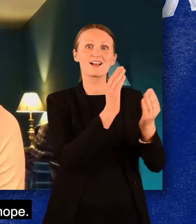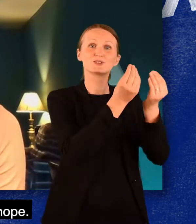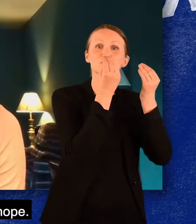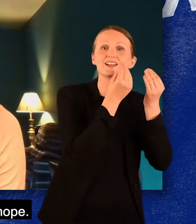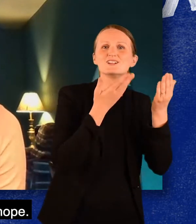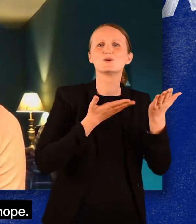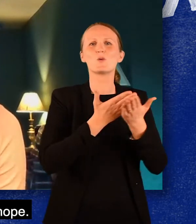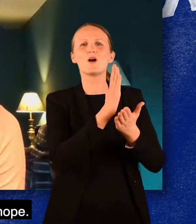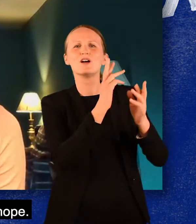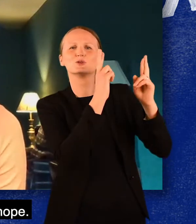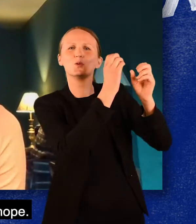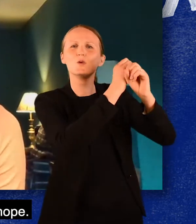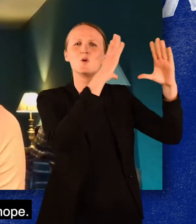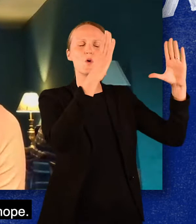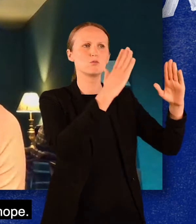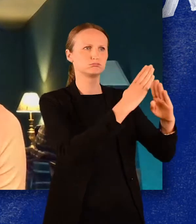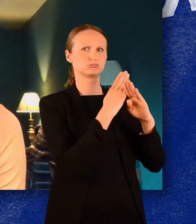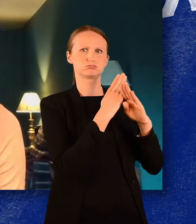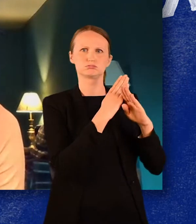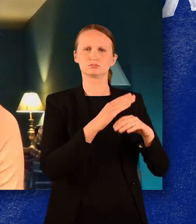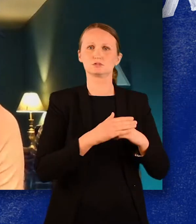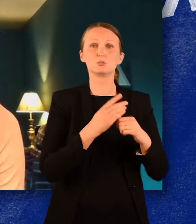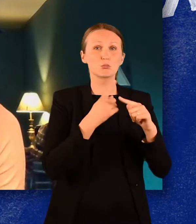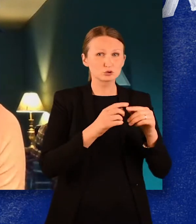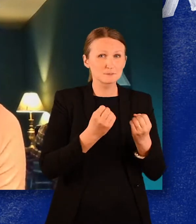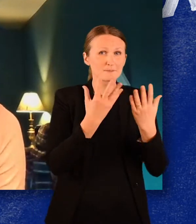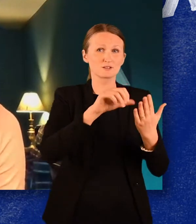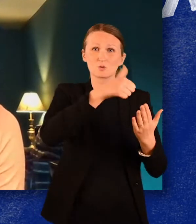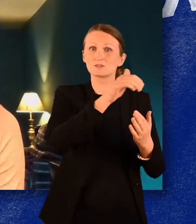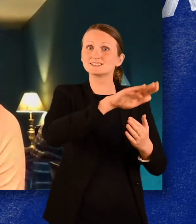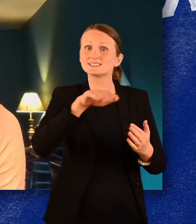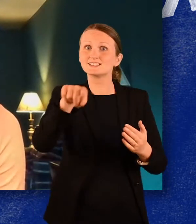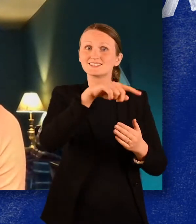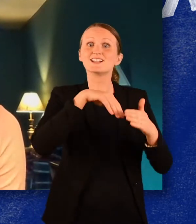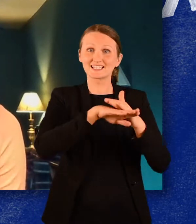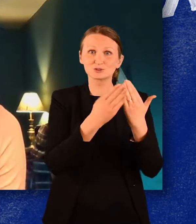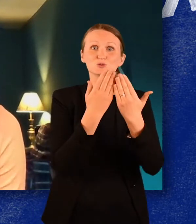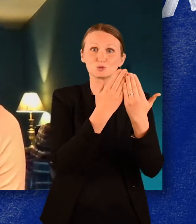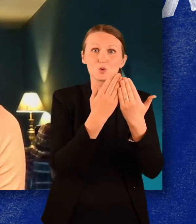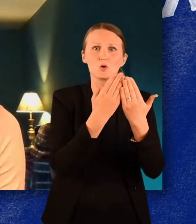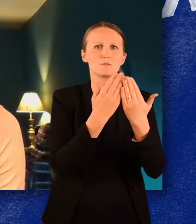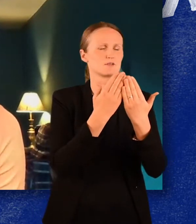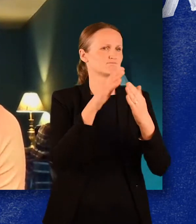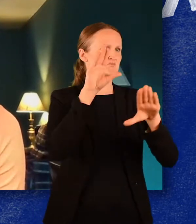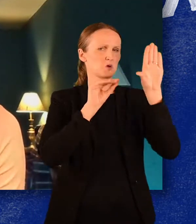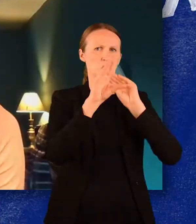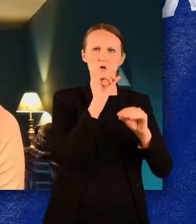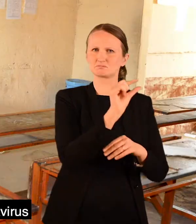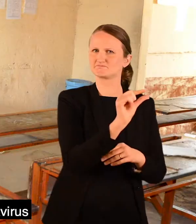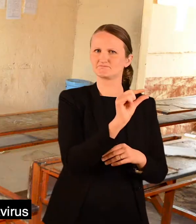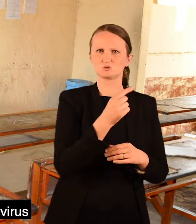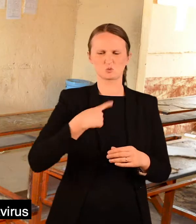to education, the right to hope, and many more in school were not learning much. We were in a learning